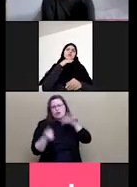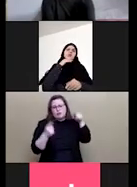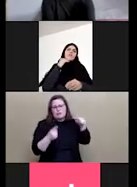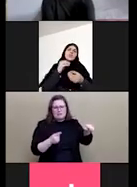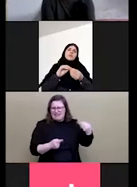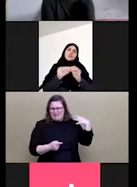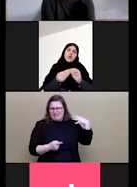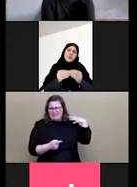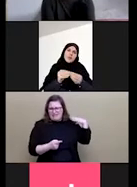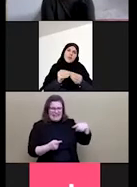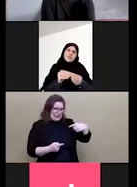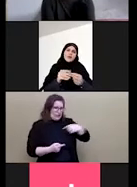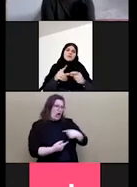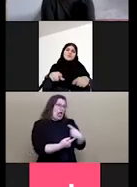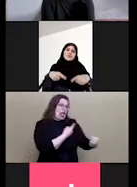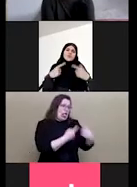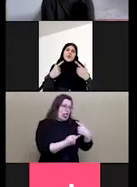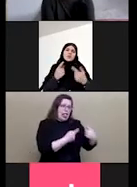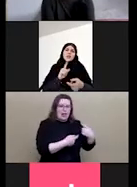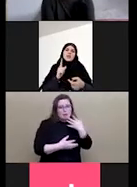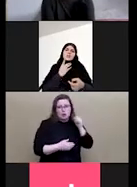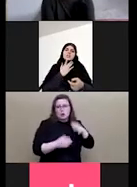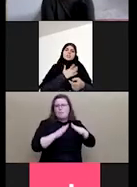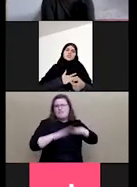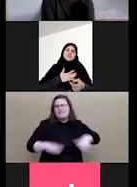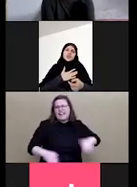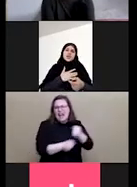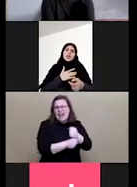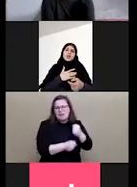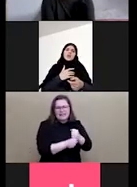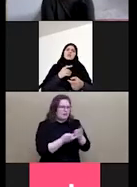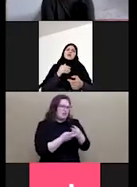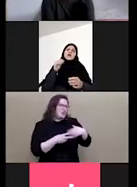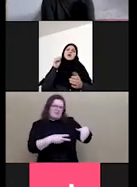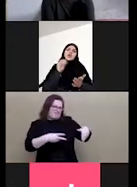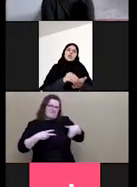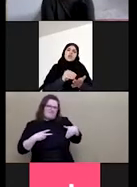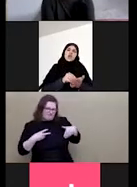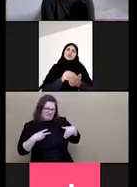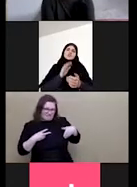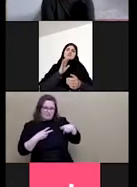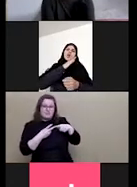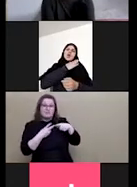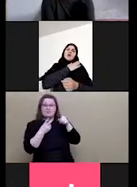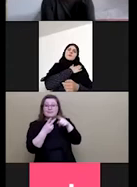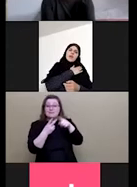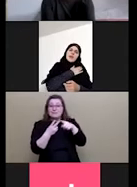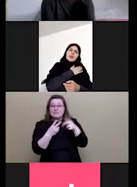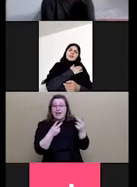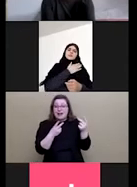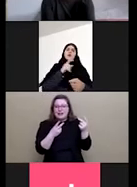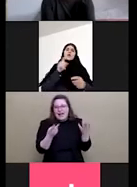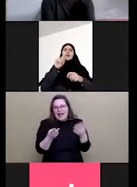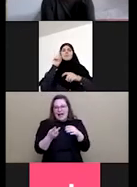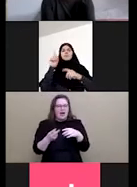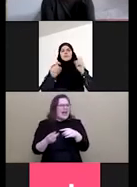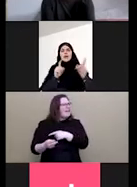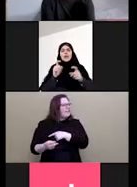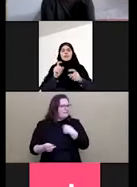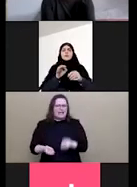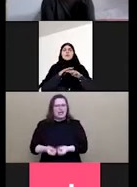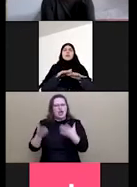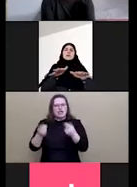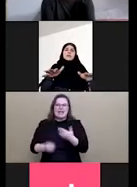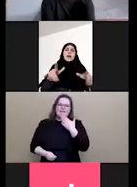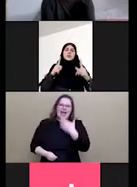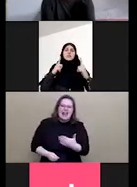with discussing peace building. That's one. And the other one is, let's organize some humanitarian aid and some social,